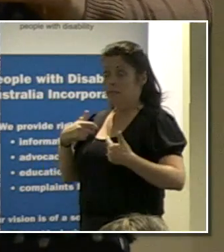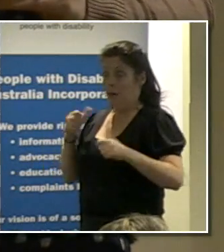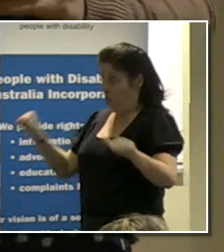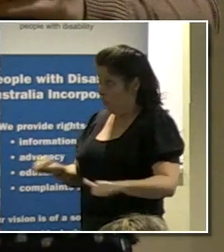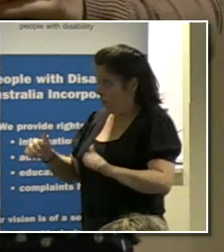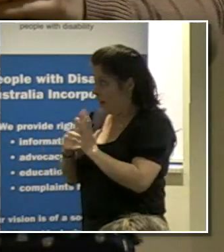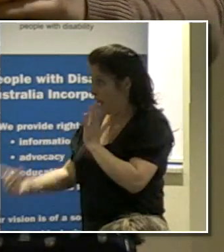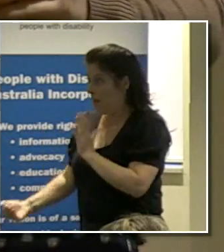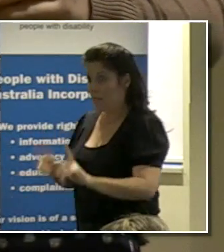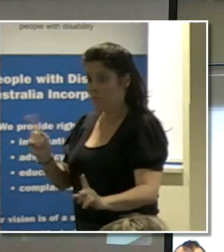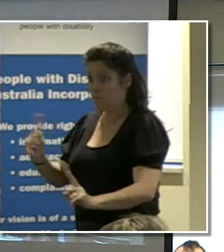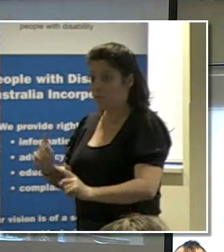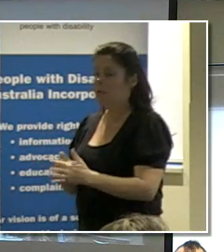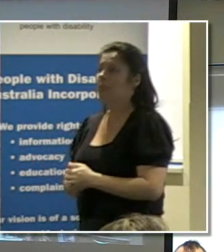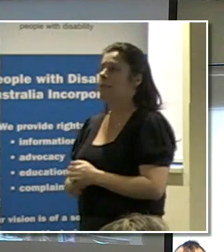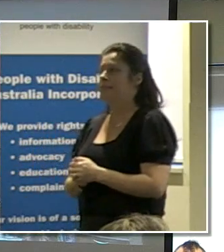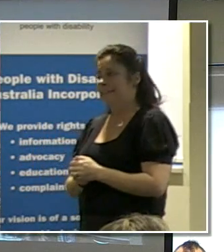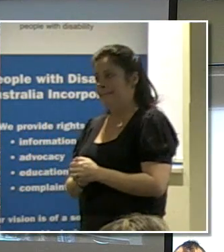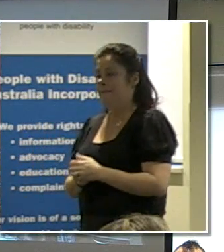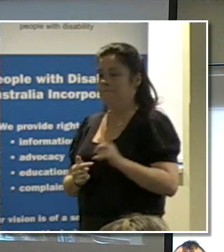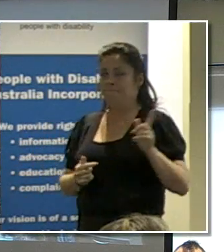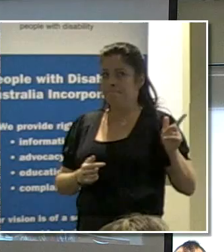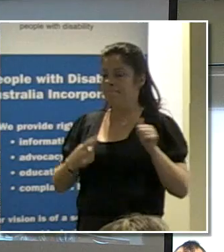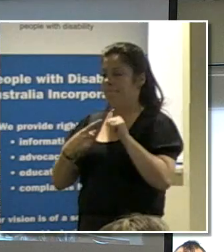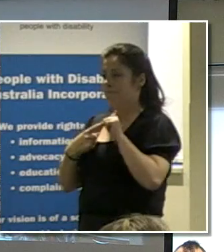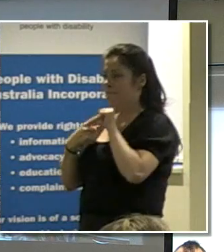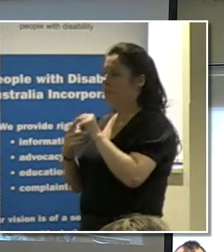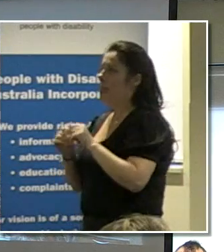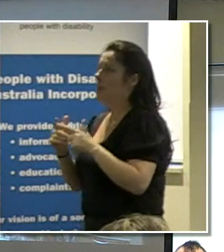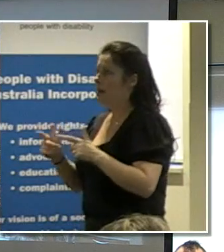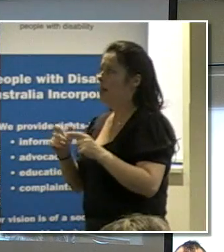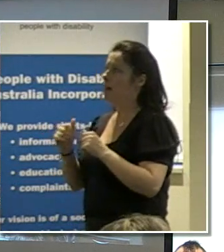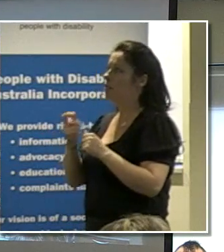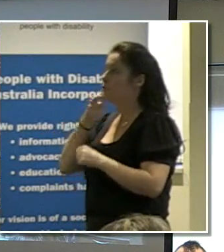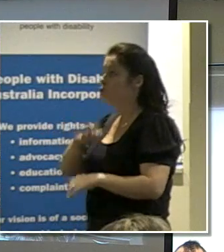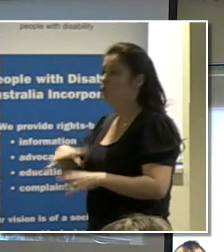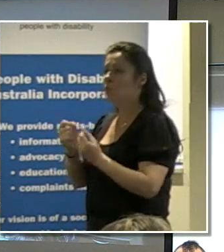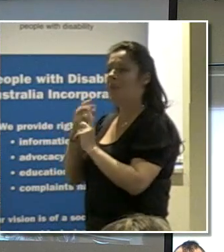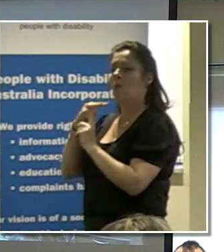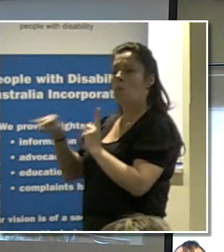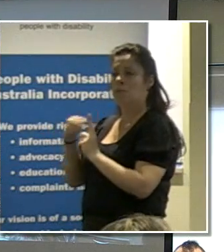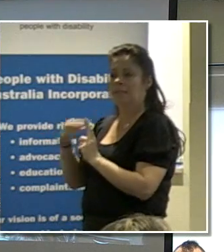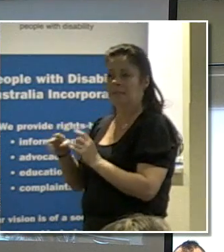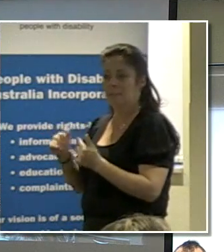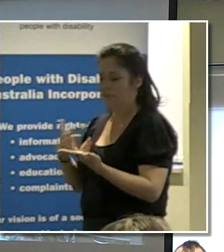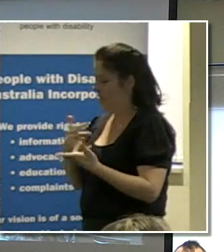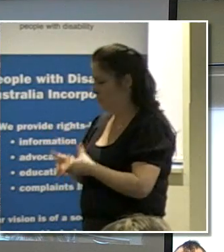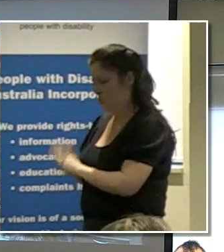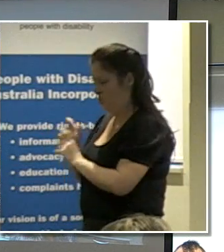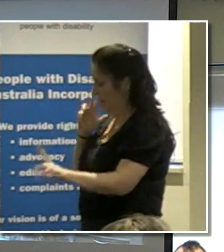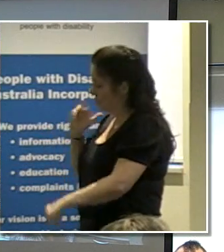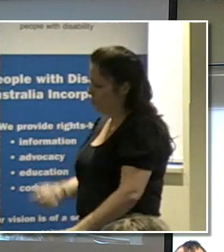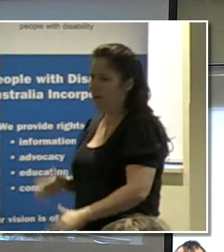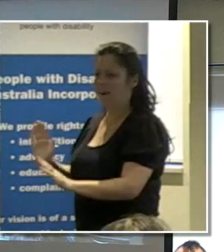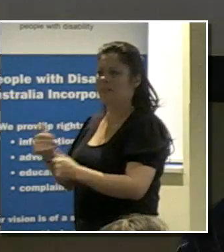in cages were about children with autism that were being locked in cages